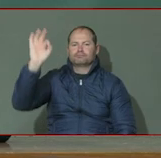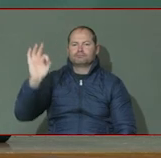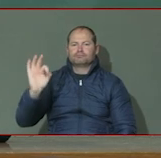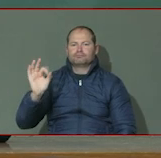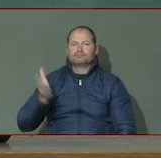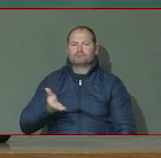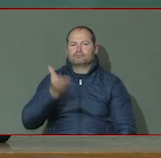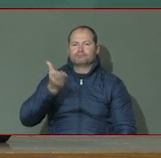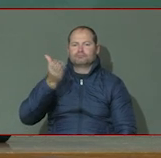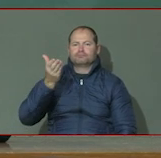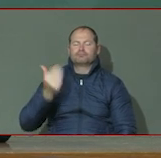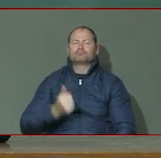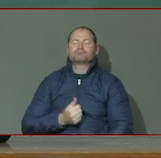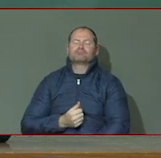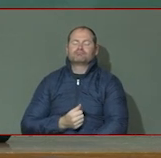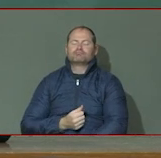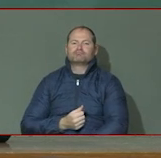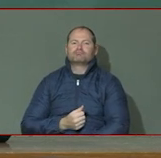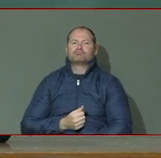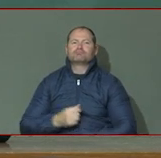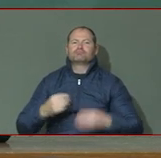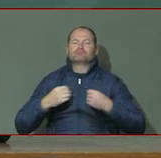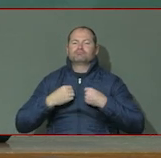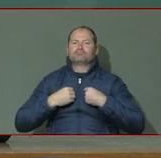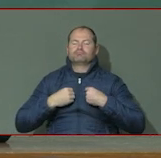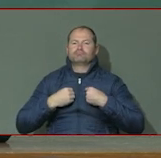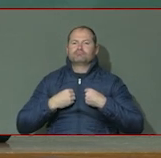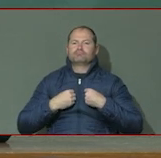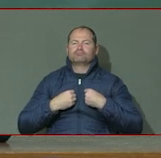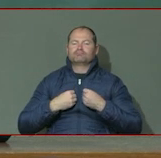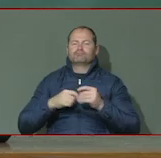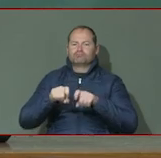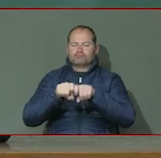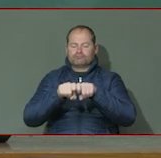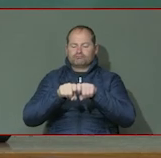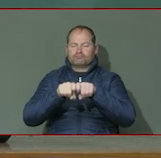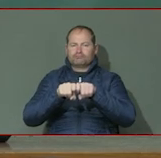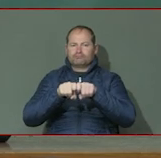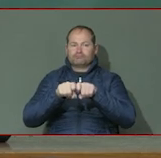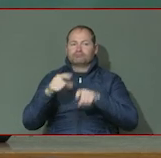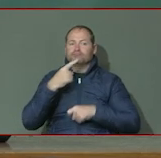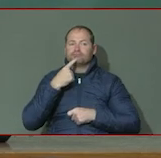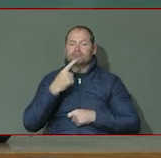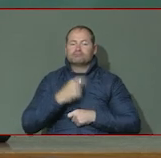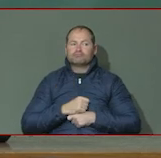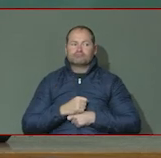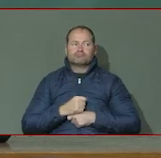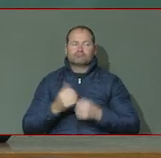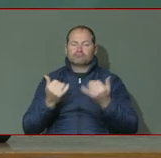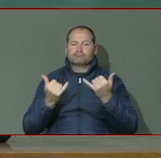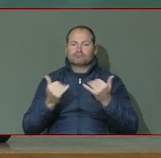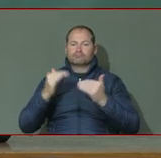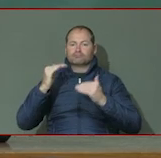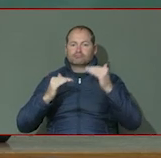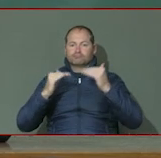markup. Number 2, asset test. If they say asset test, if they give you the balance sheet where they give you